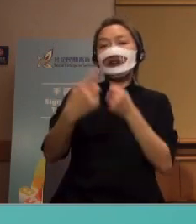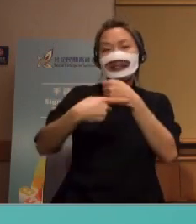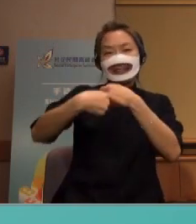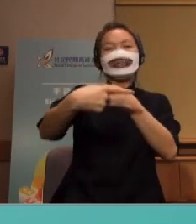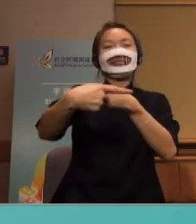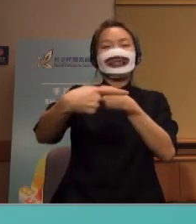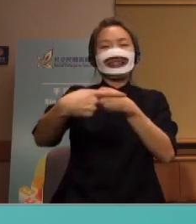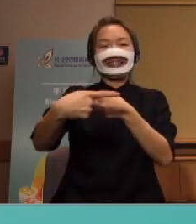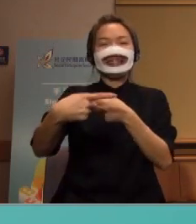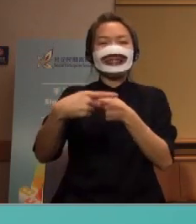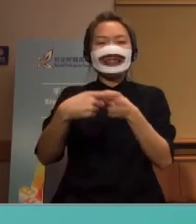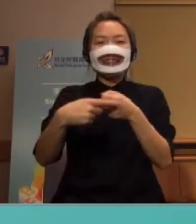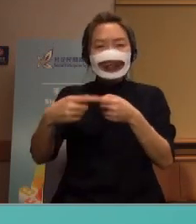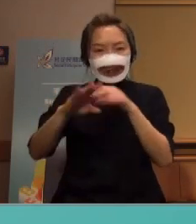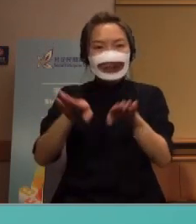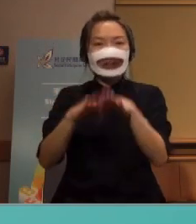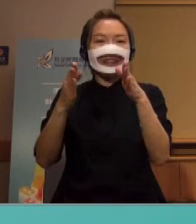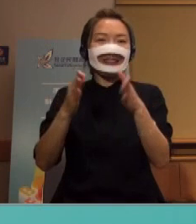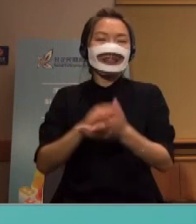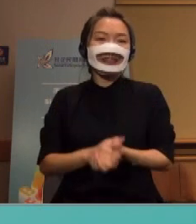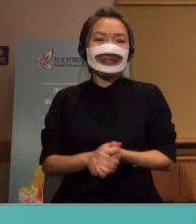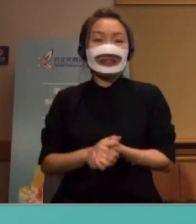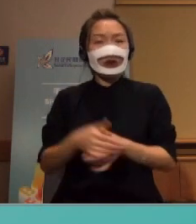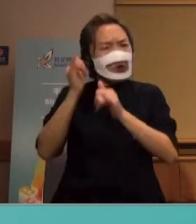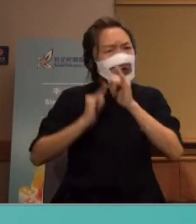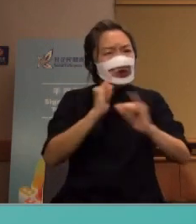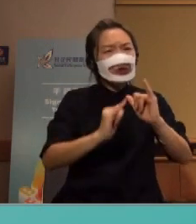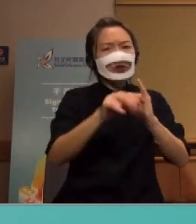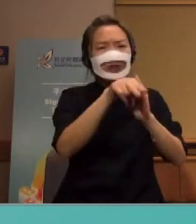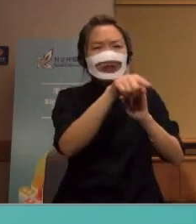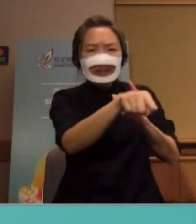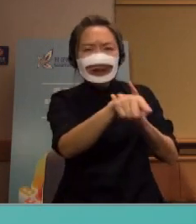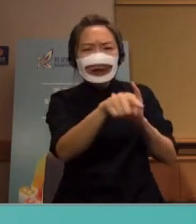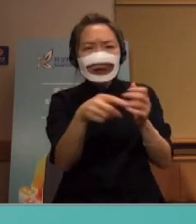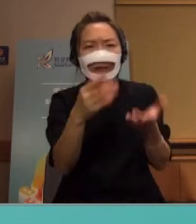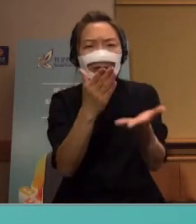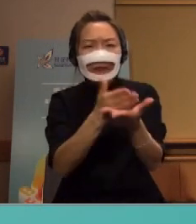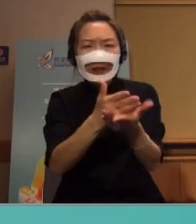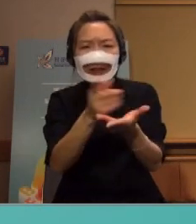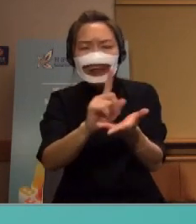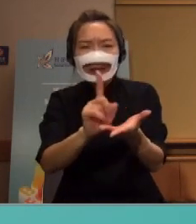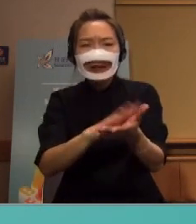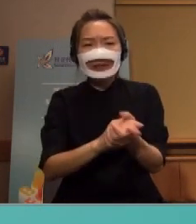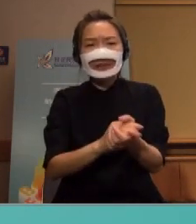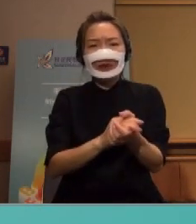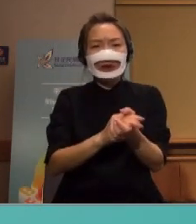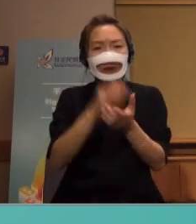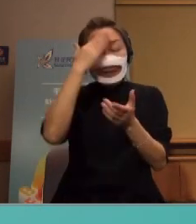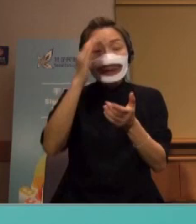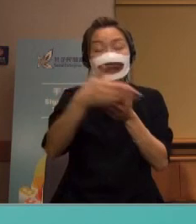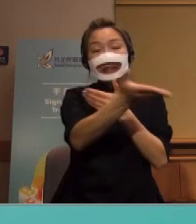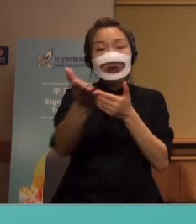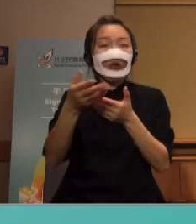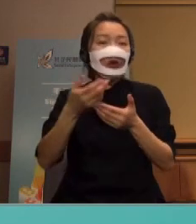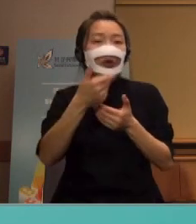this. Unlike the traditional ESG industry, how many guys work in the ESG industry or something like that? So you have to spend a lot of time hiring